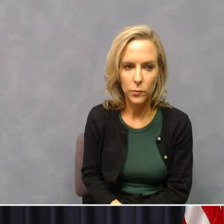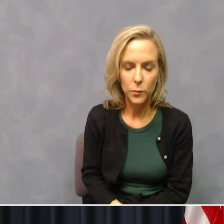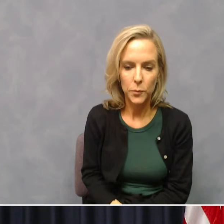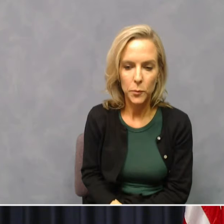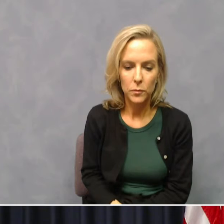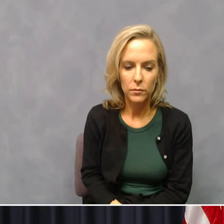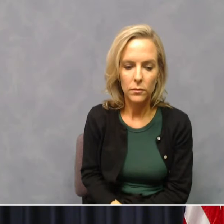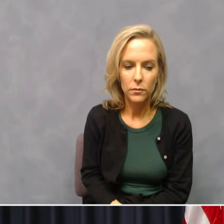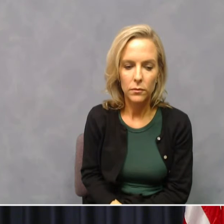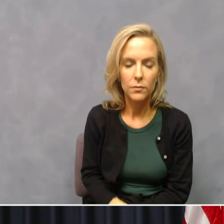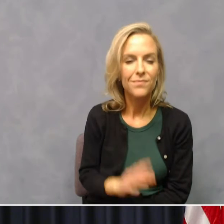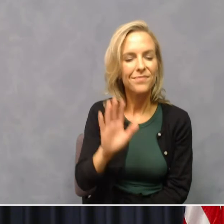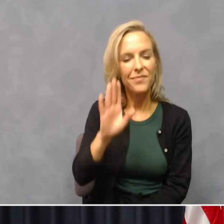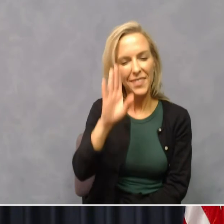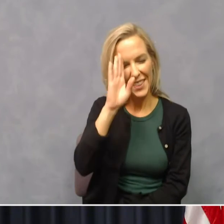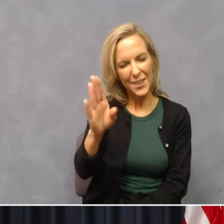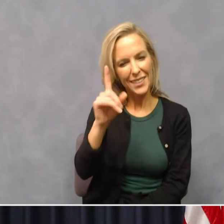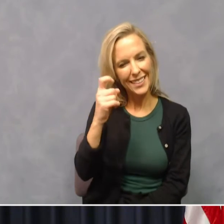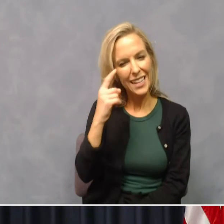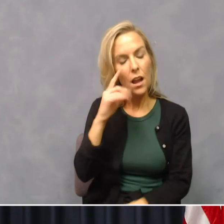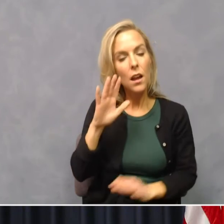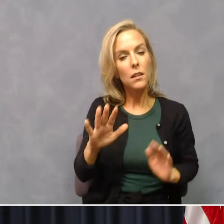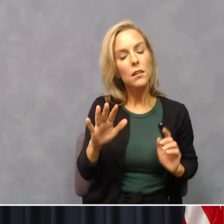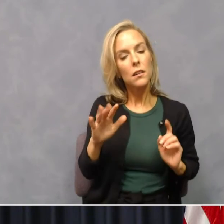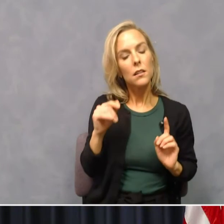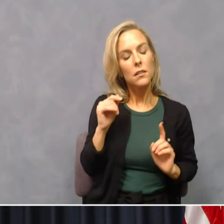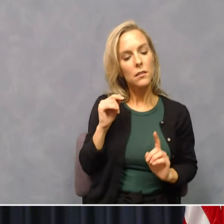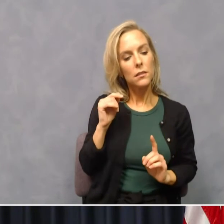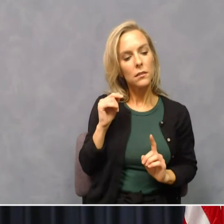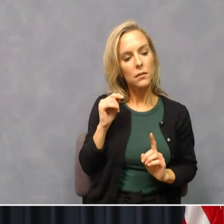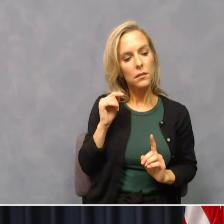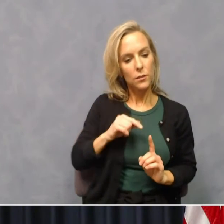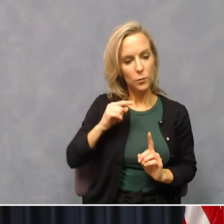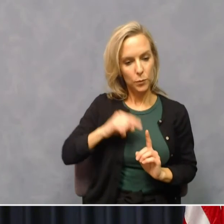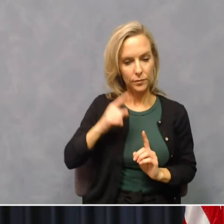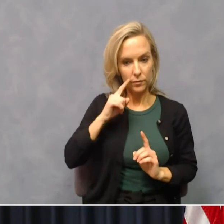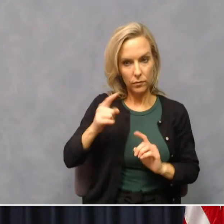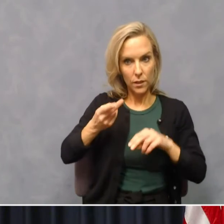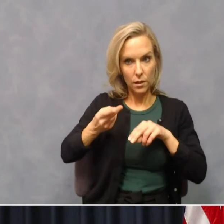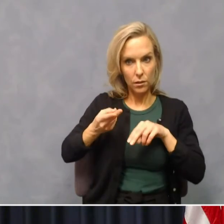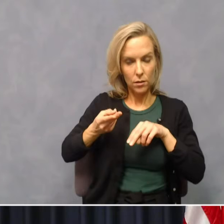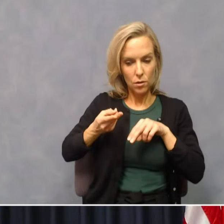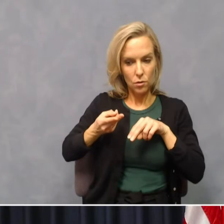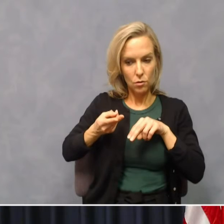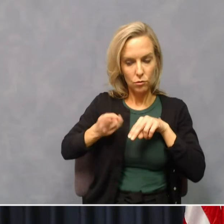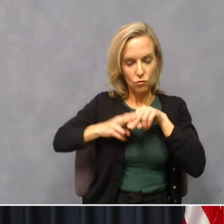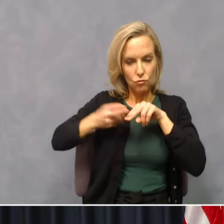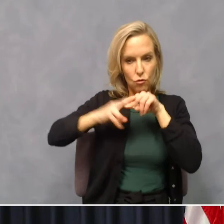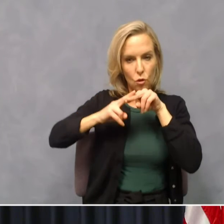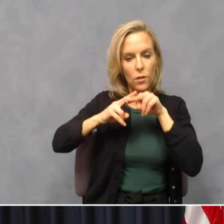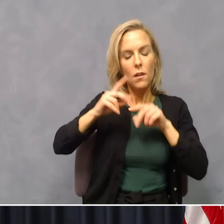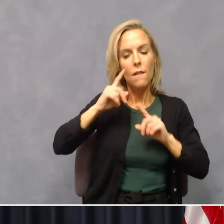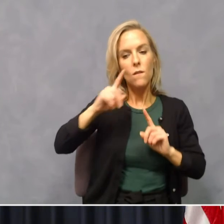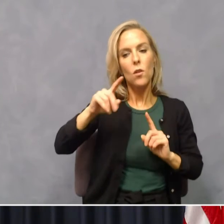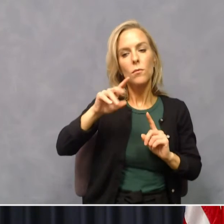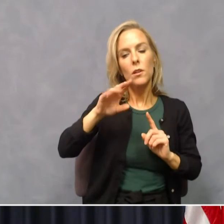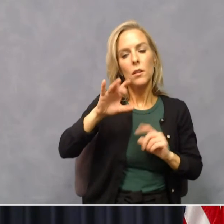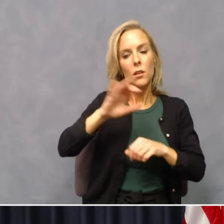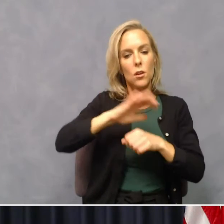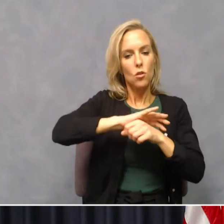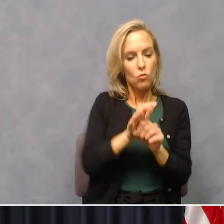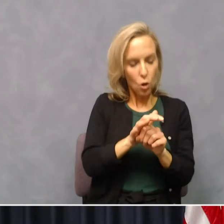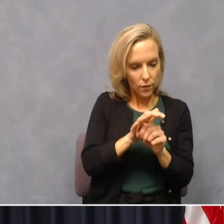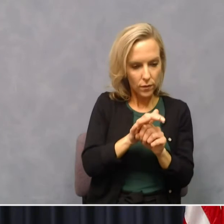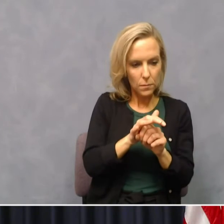Hi, Governor. It looks like deaths are continued to increase in December from COVID rather markedly.